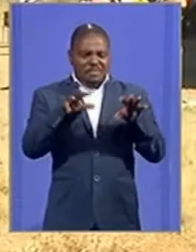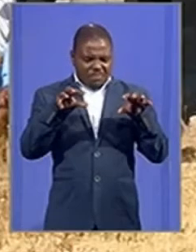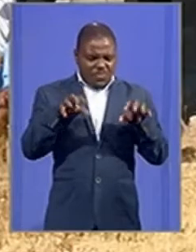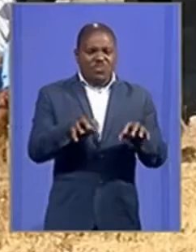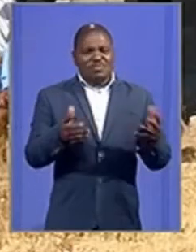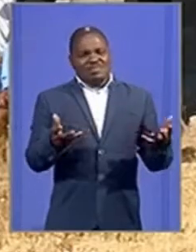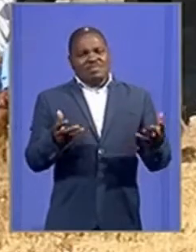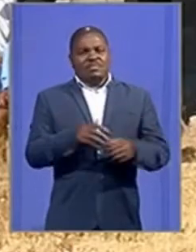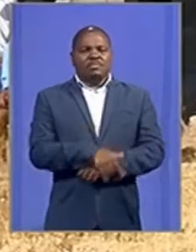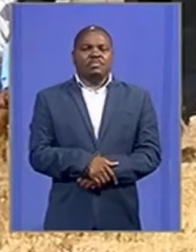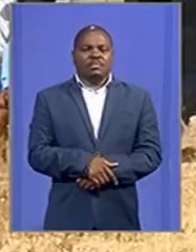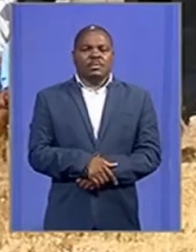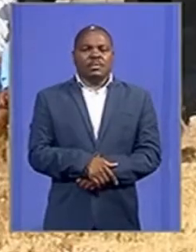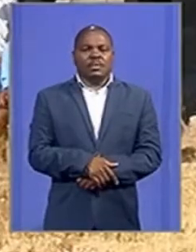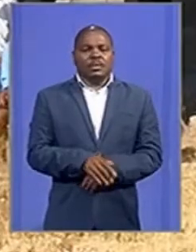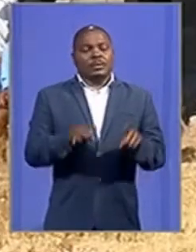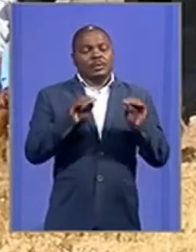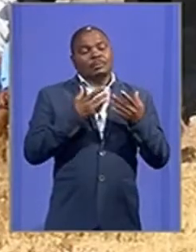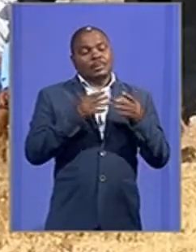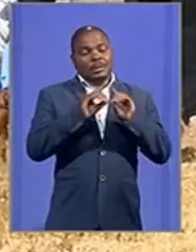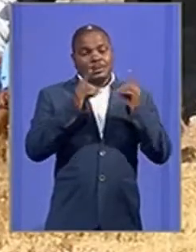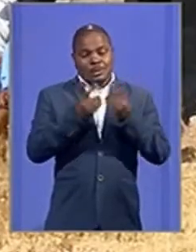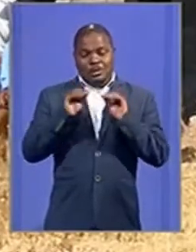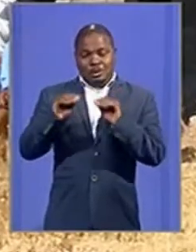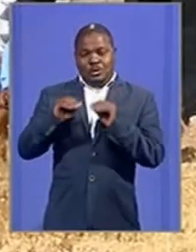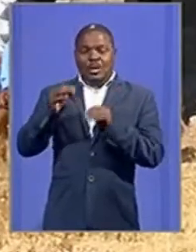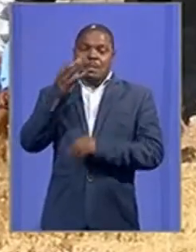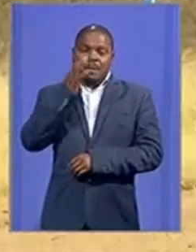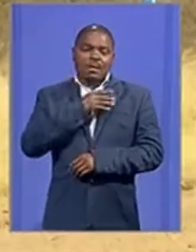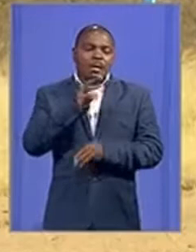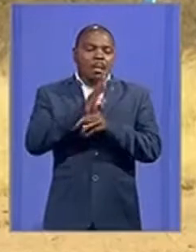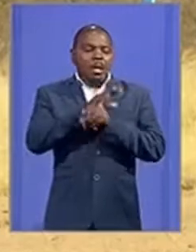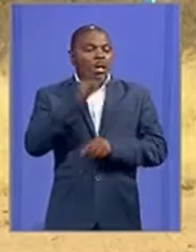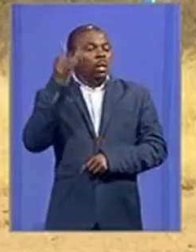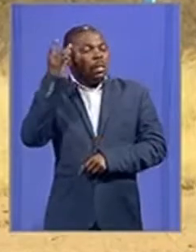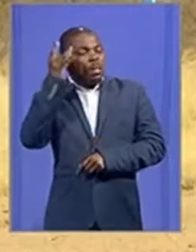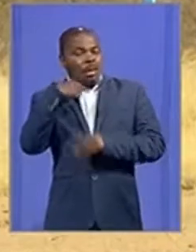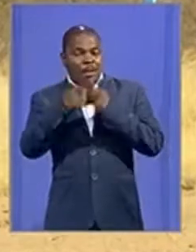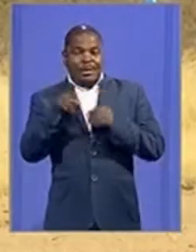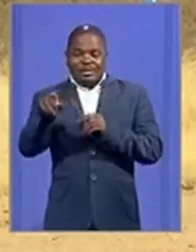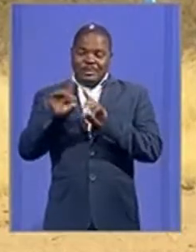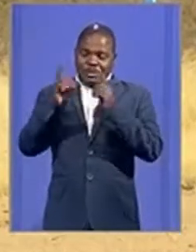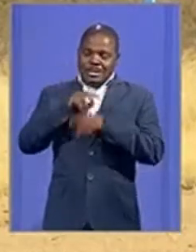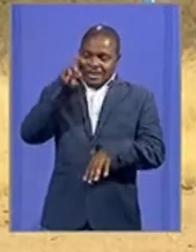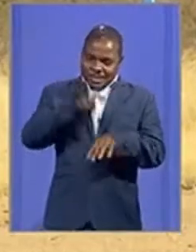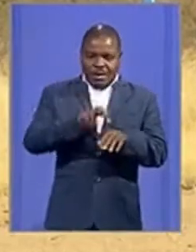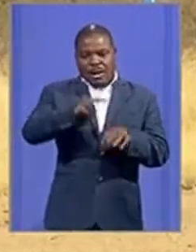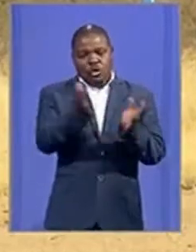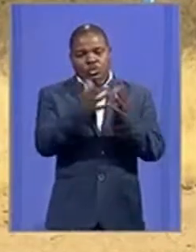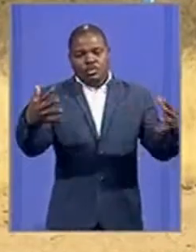gona. Kgoro ya thuto e re batswadi ba begetšwe ka maiteko a kgoro ya bona ya go momagantšhwa ga dikolo.